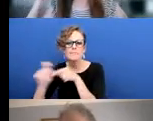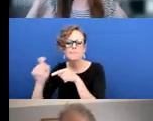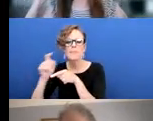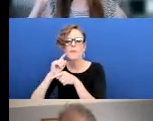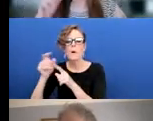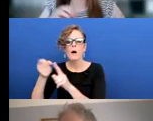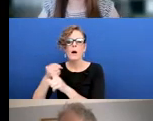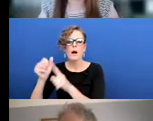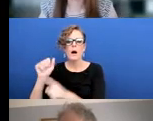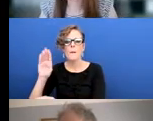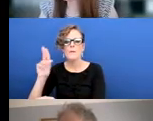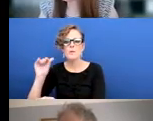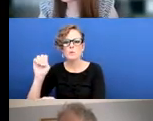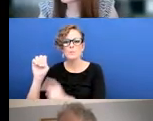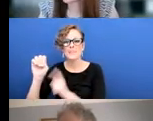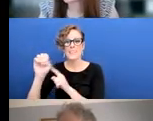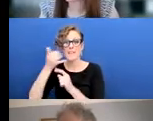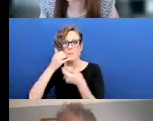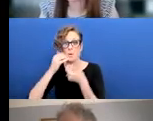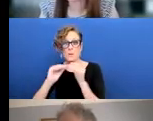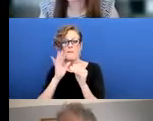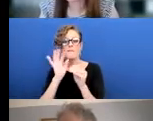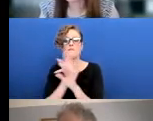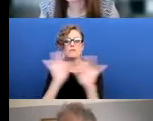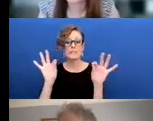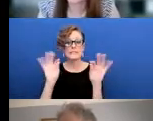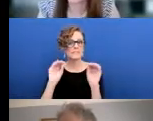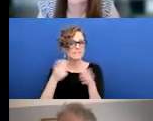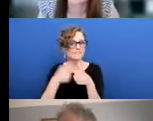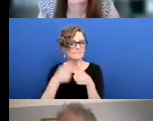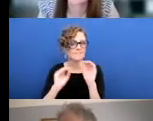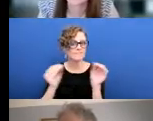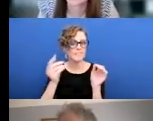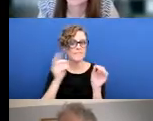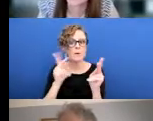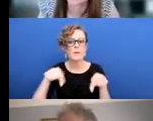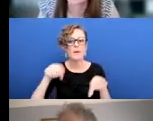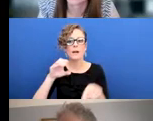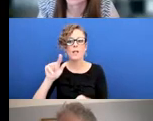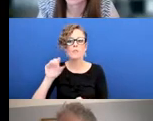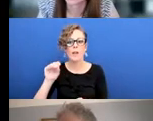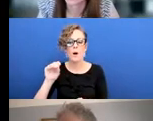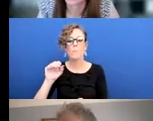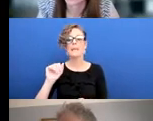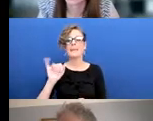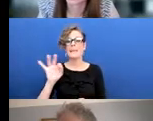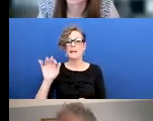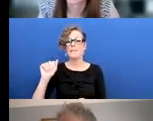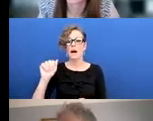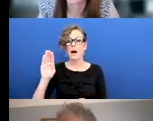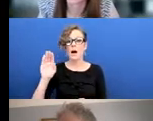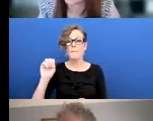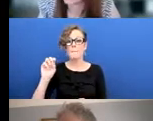And they will make that line available for free to folks in Colorado. So if you are working on your hotline and an abuser calls or someone who's using abusive